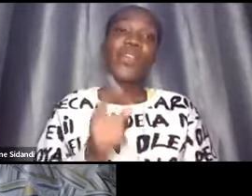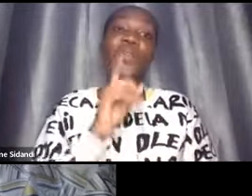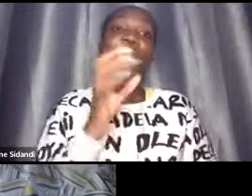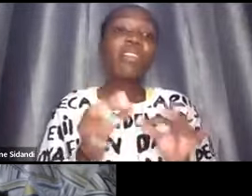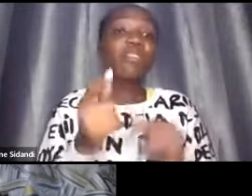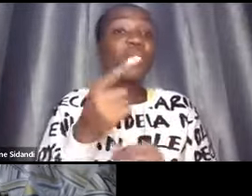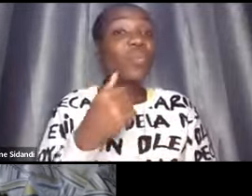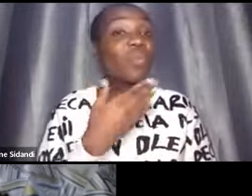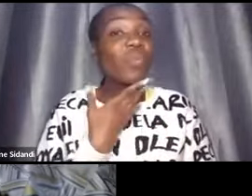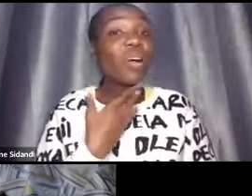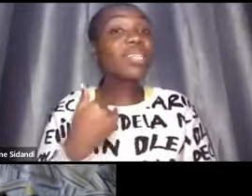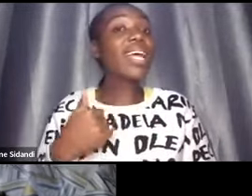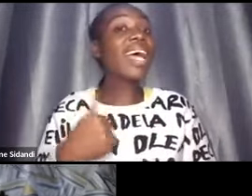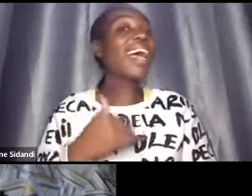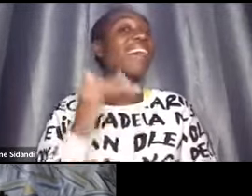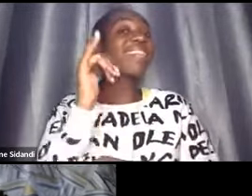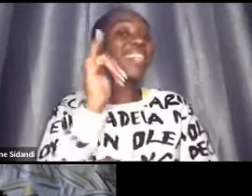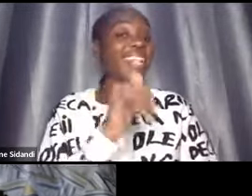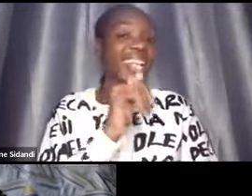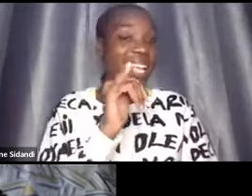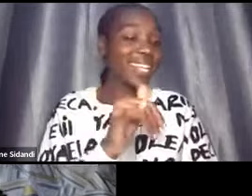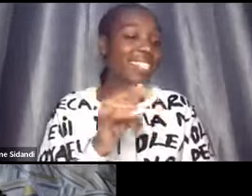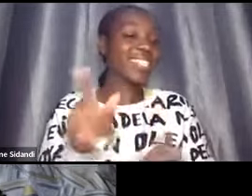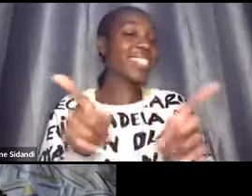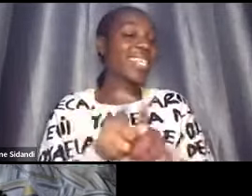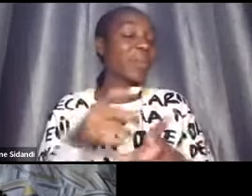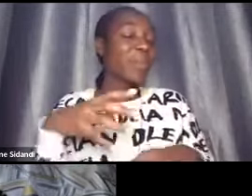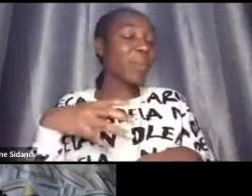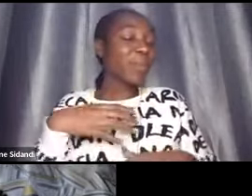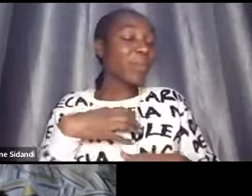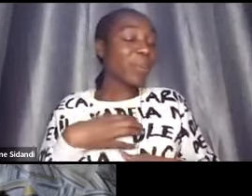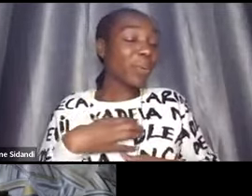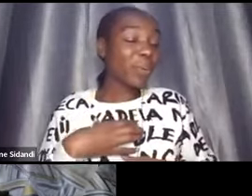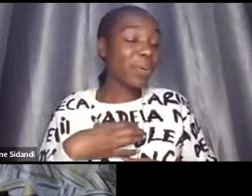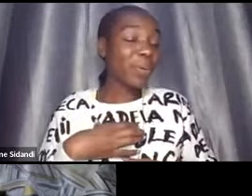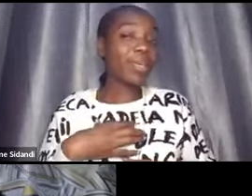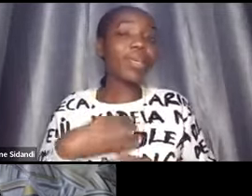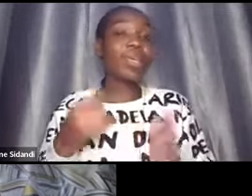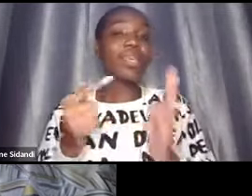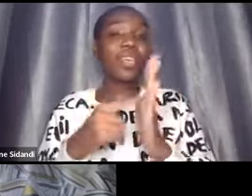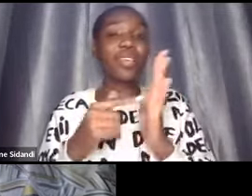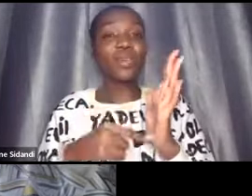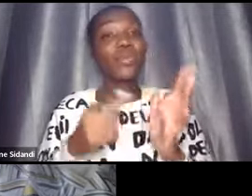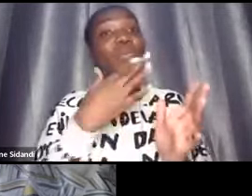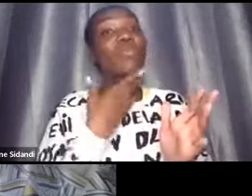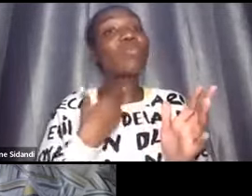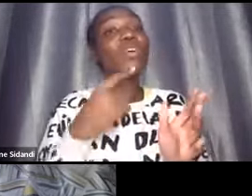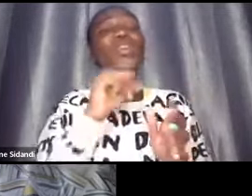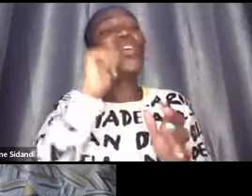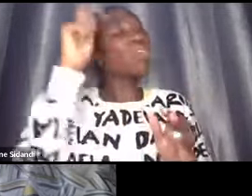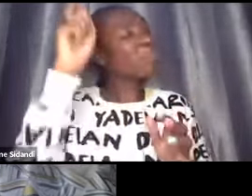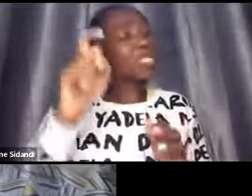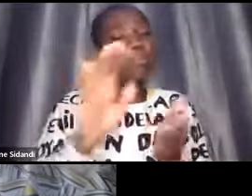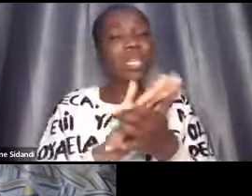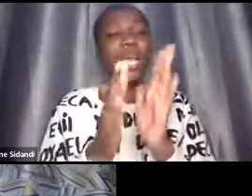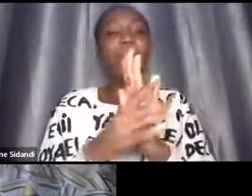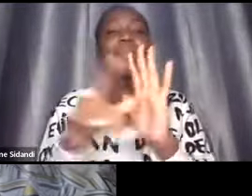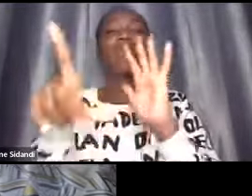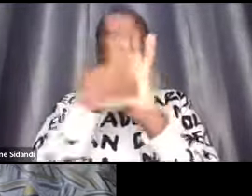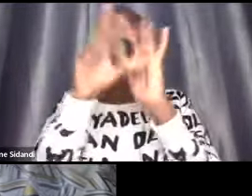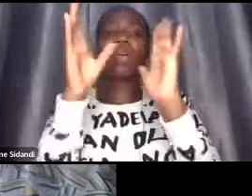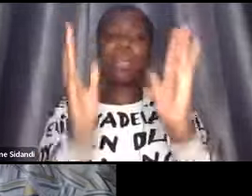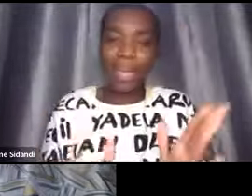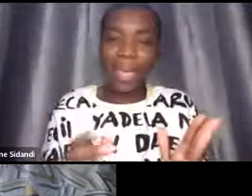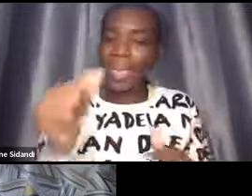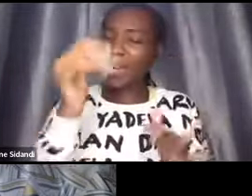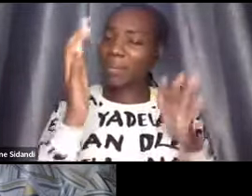this as a retirement package, because a mediator, you don't need to be a lawyer to be a mediator. Anybody, HR manager,